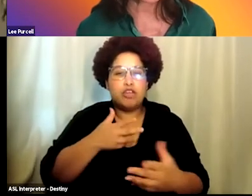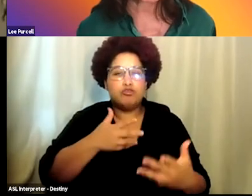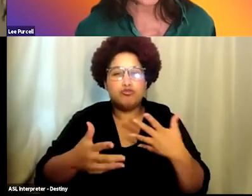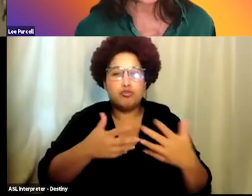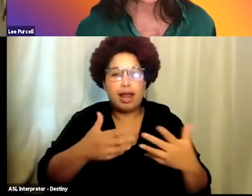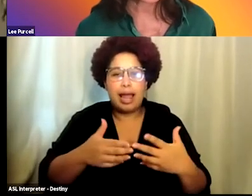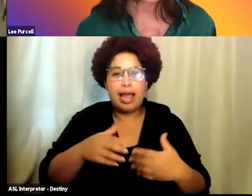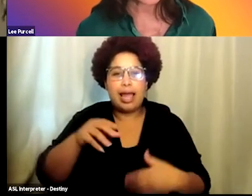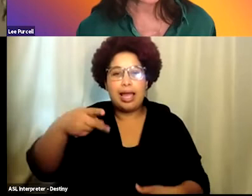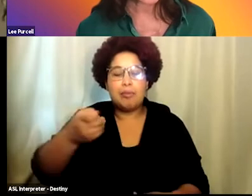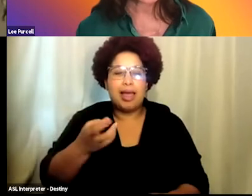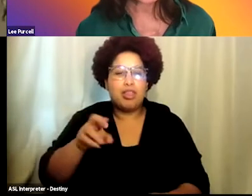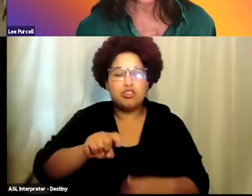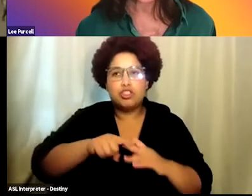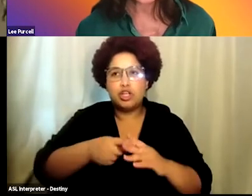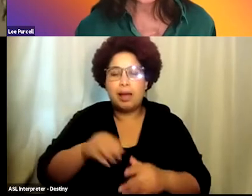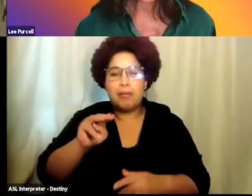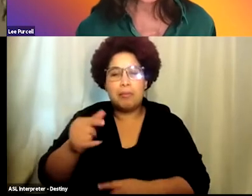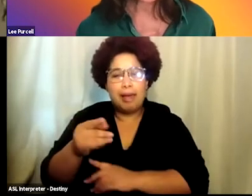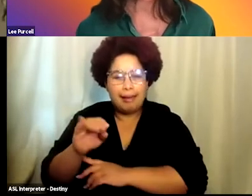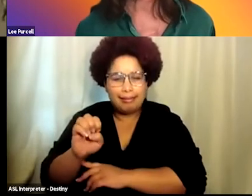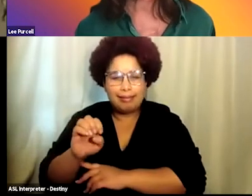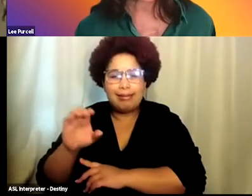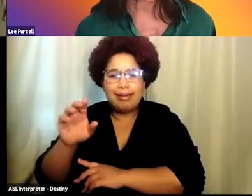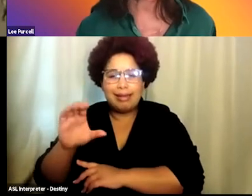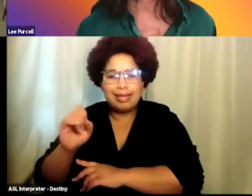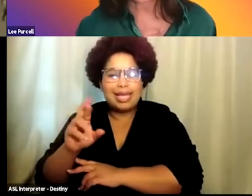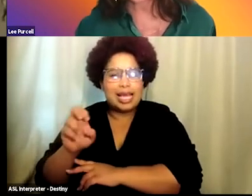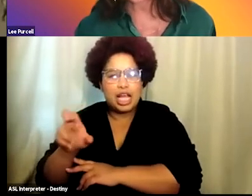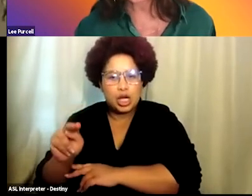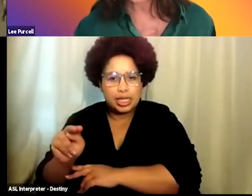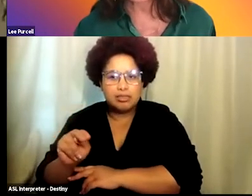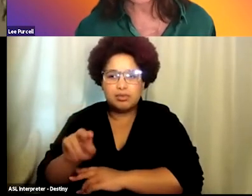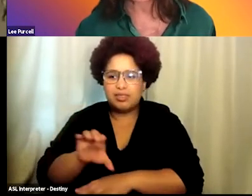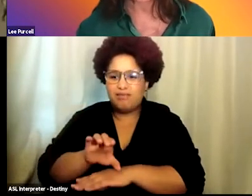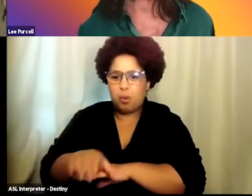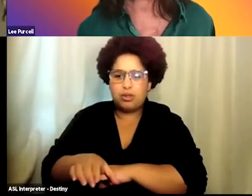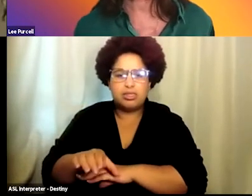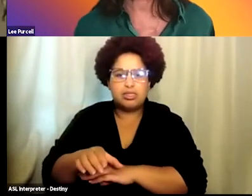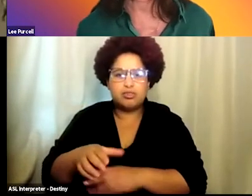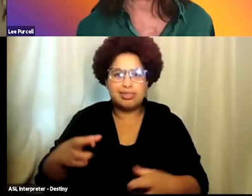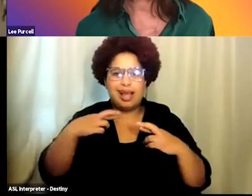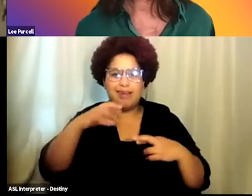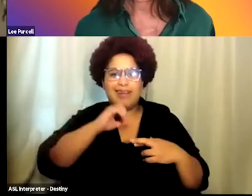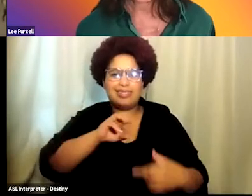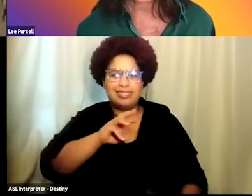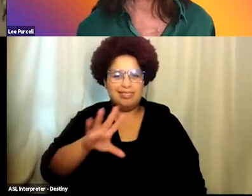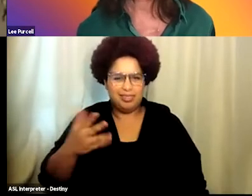started by Maggie Kuhn, I think, because she was forced into retirement at 65. I mean, what's